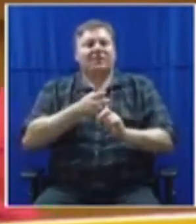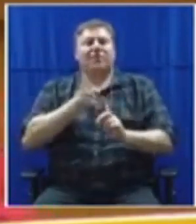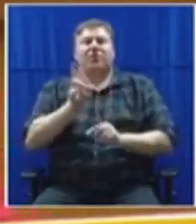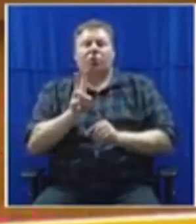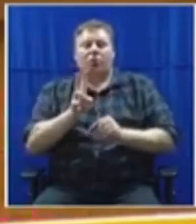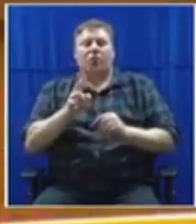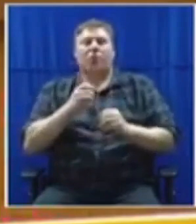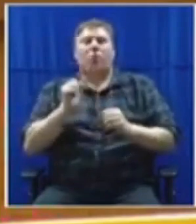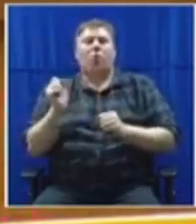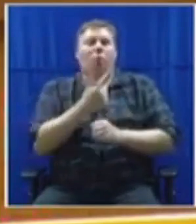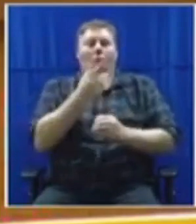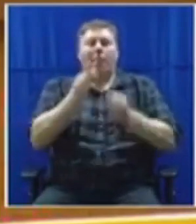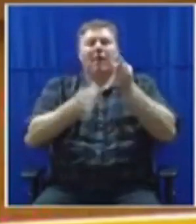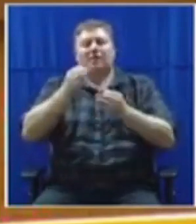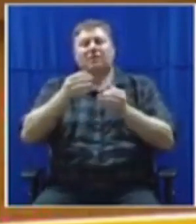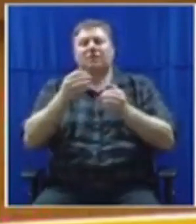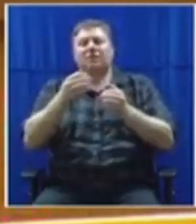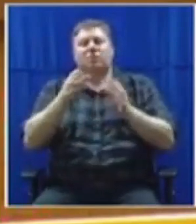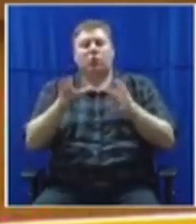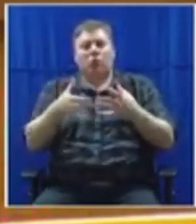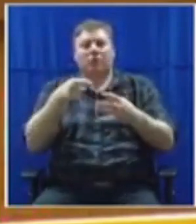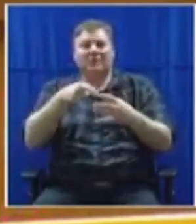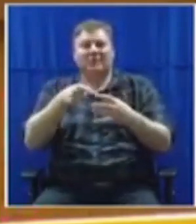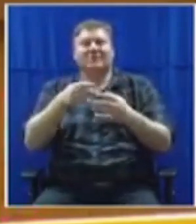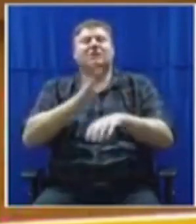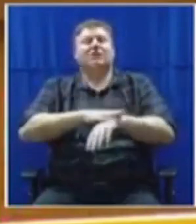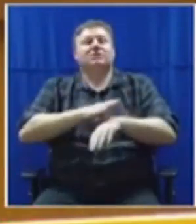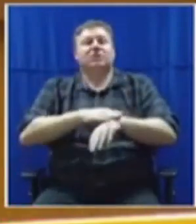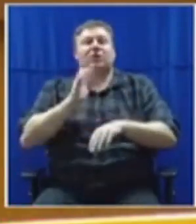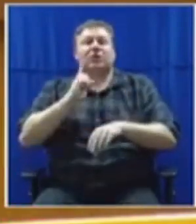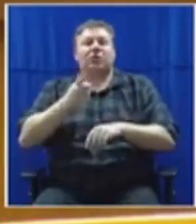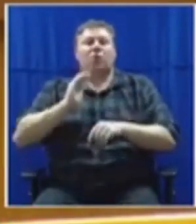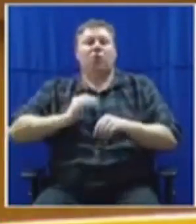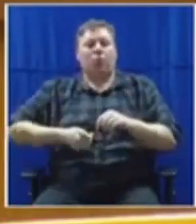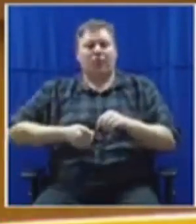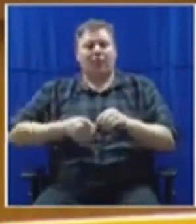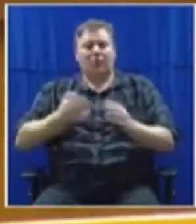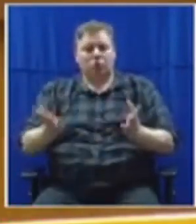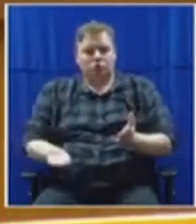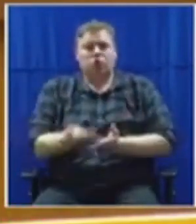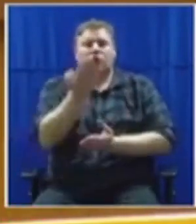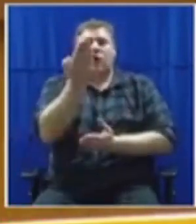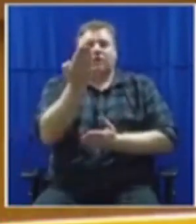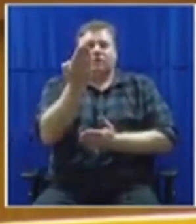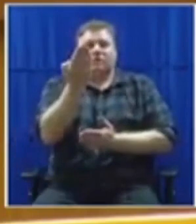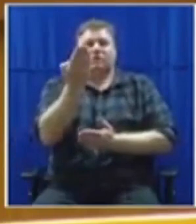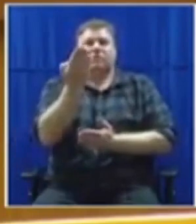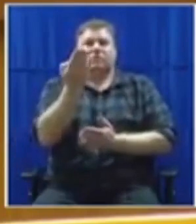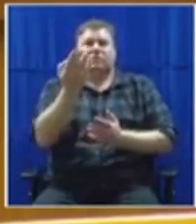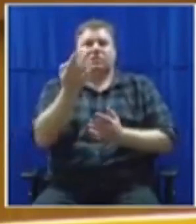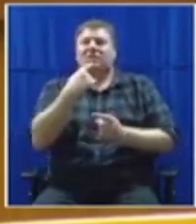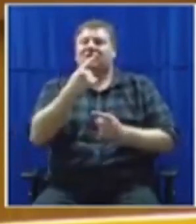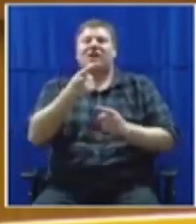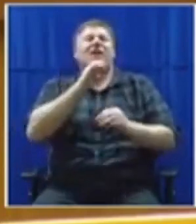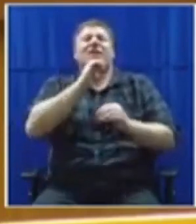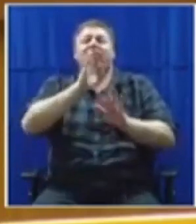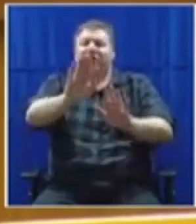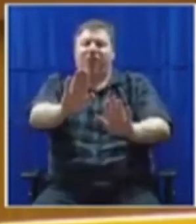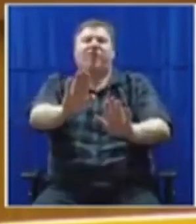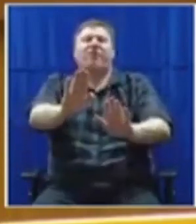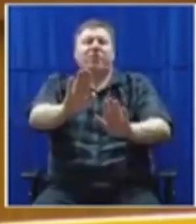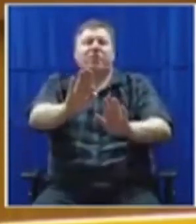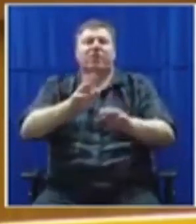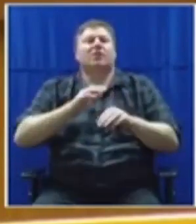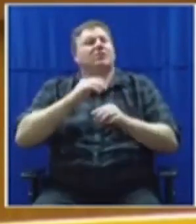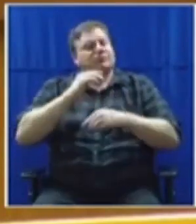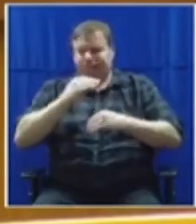lines, it's time for women to rise and say, this has gone too far, and it